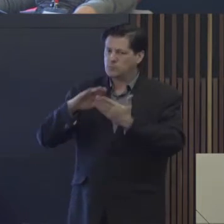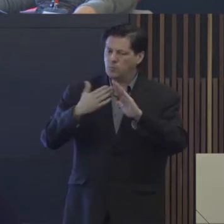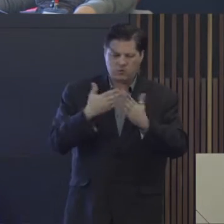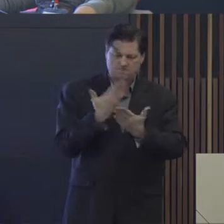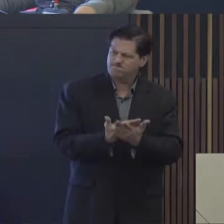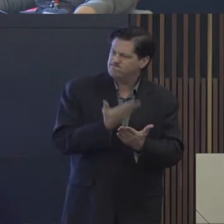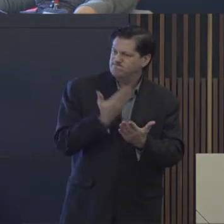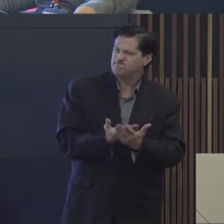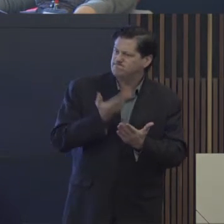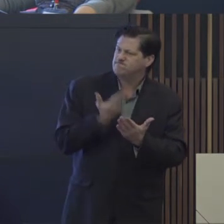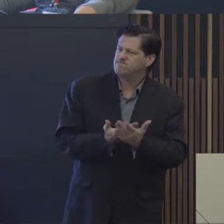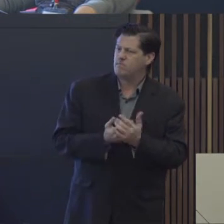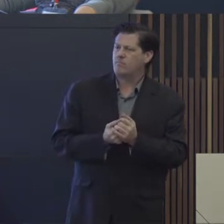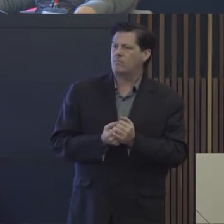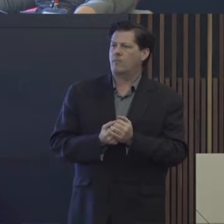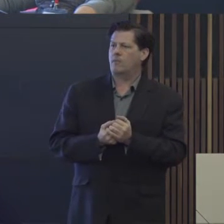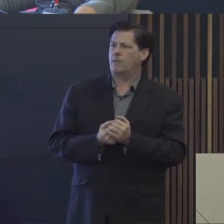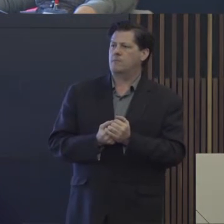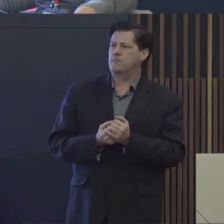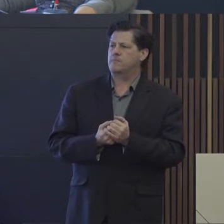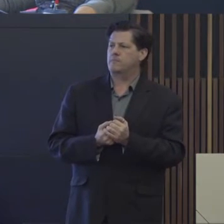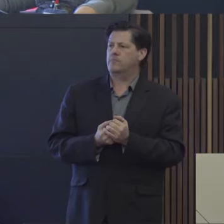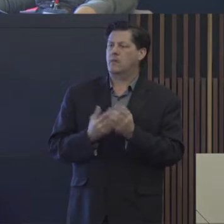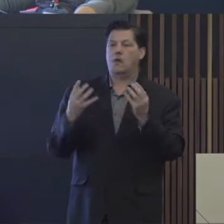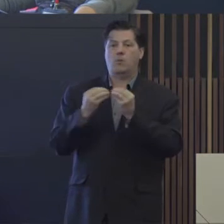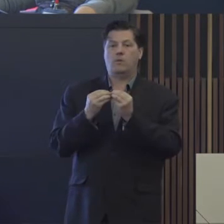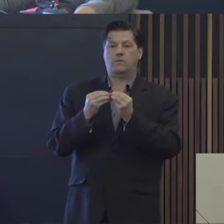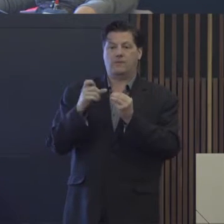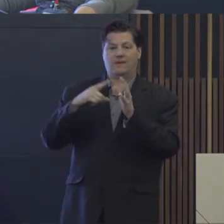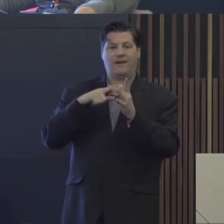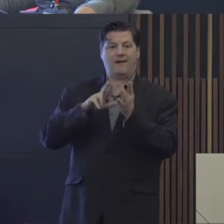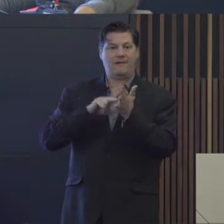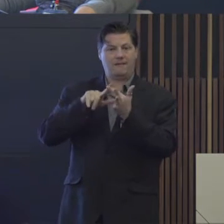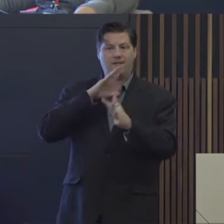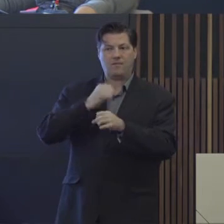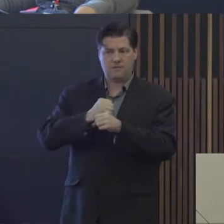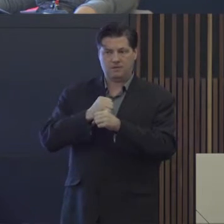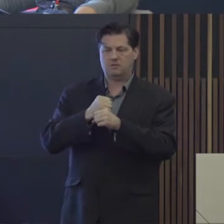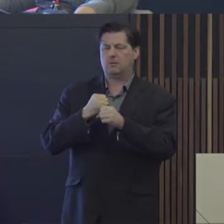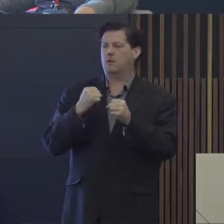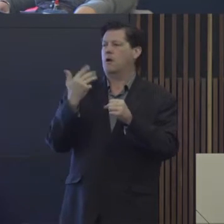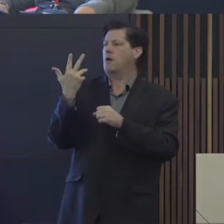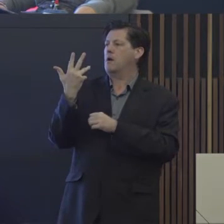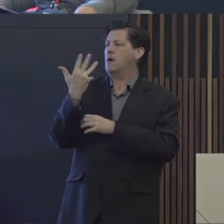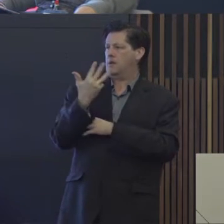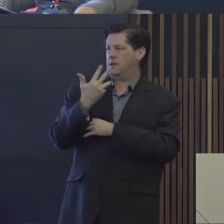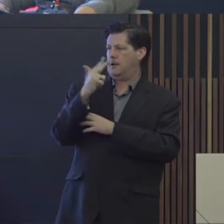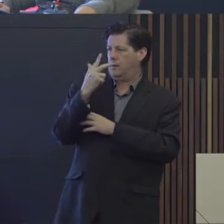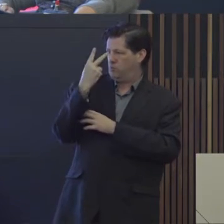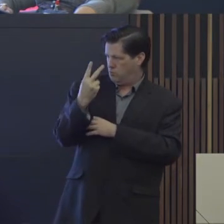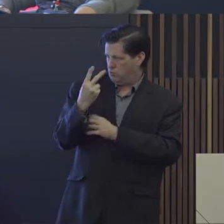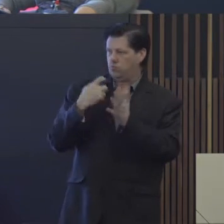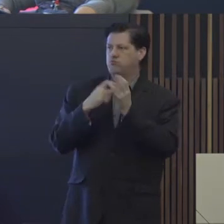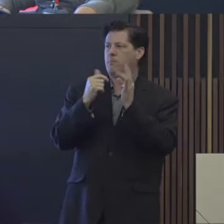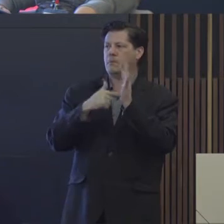community with the election of the Kane government in 1982, Robert Fordham, who was the Minister for Education at